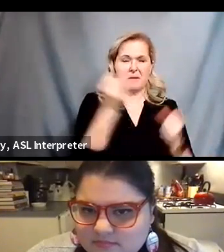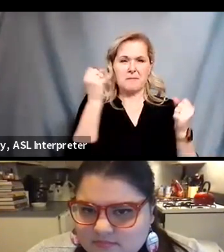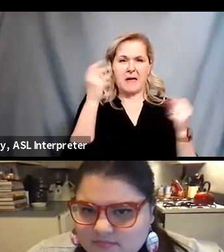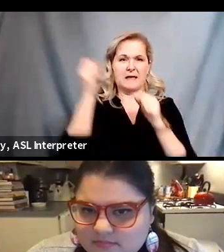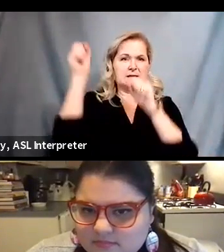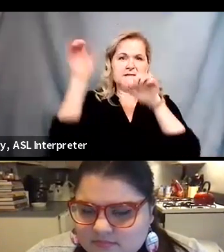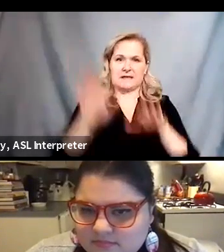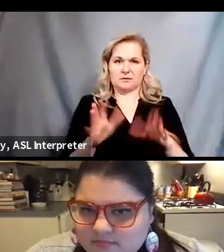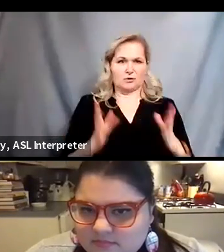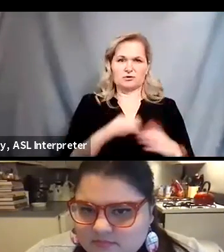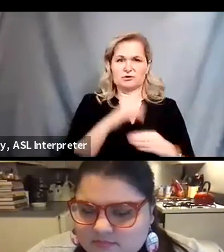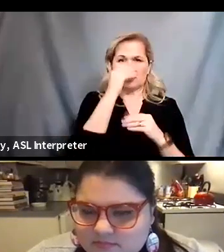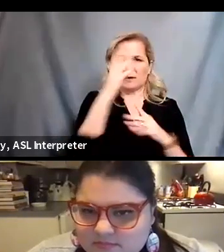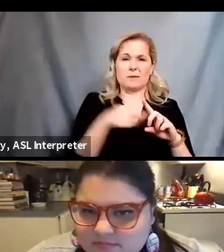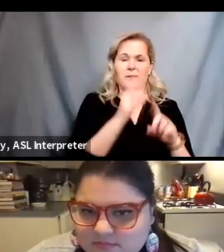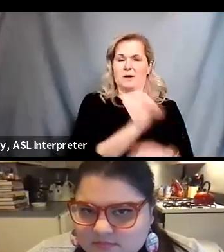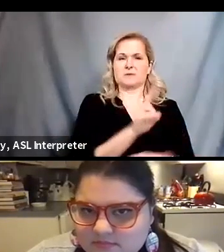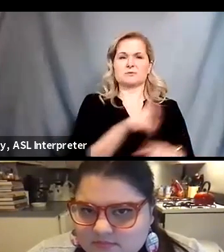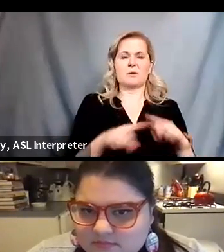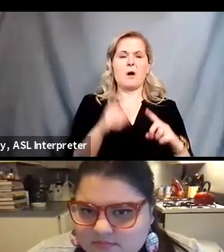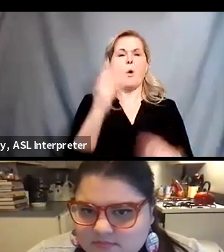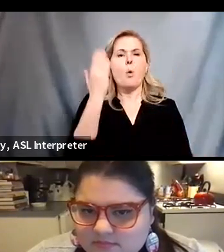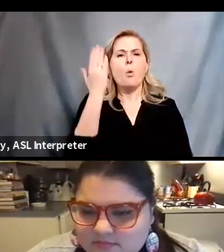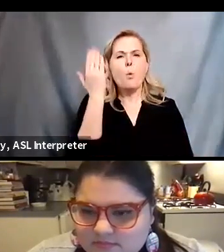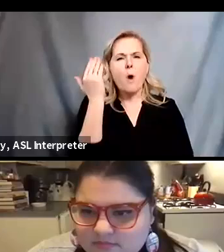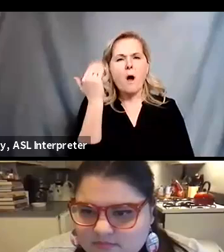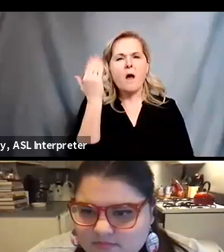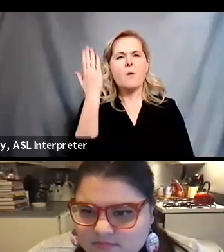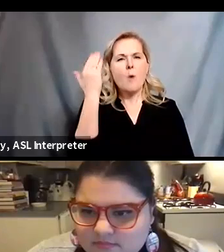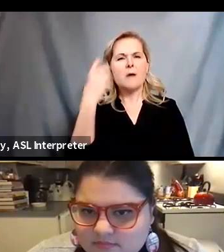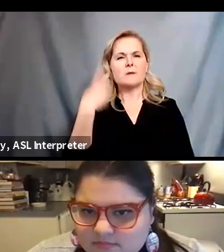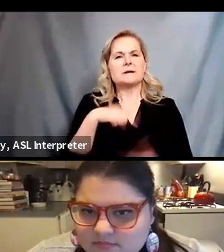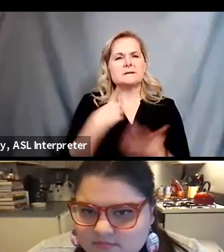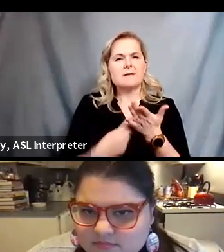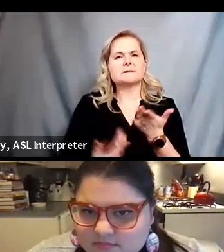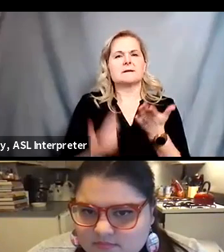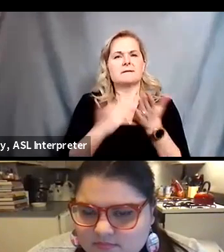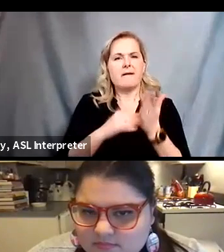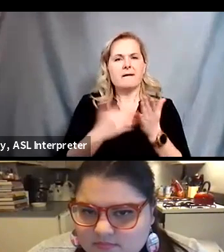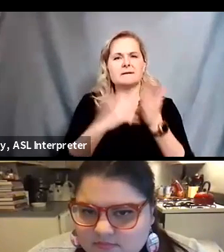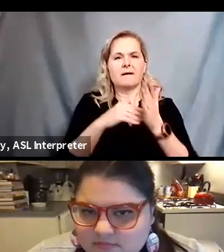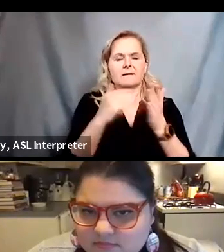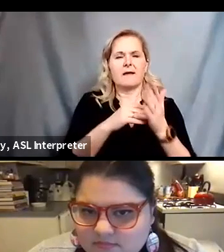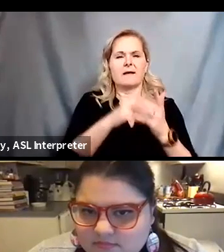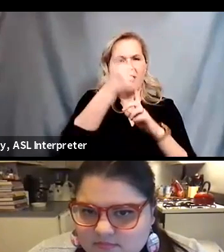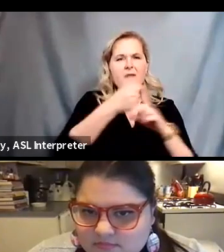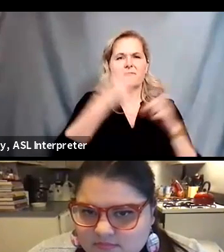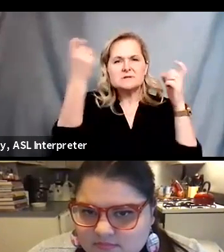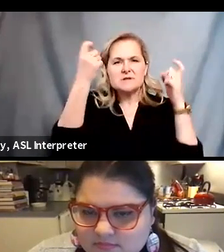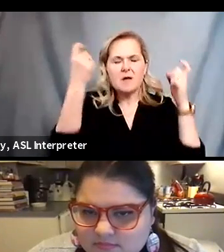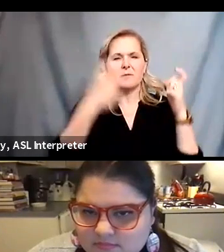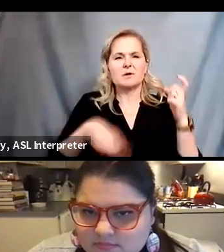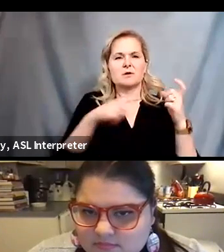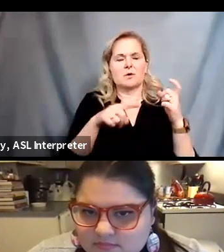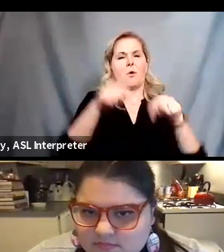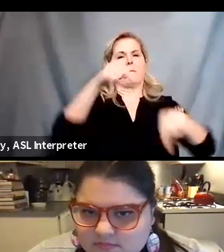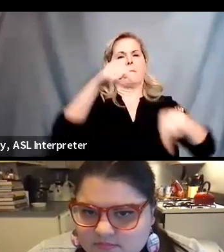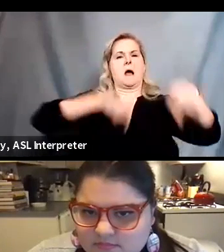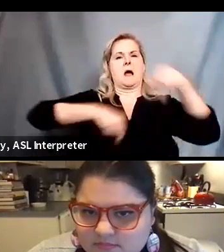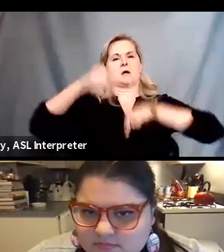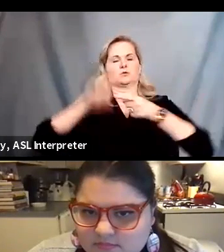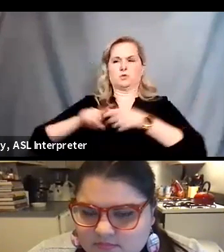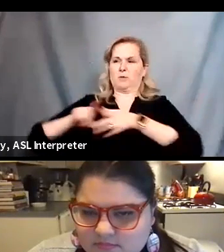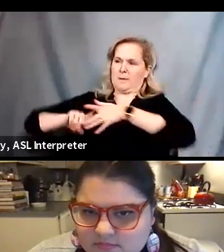Many do, many don't. But why? Why do we bring this up? Why at every ceremony do you go back to the beginning